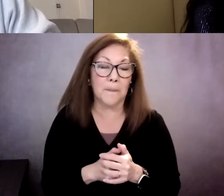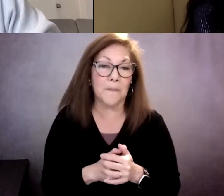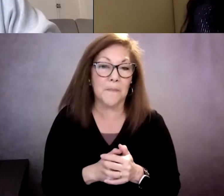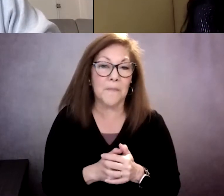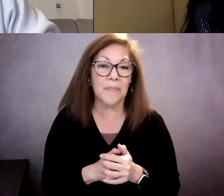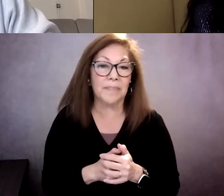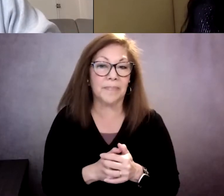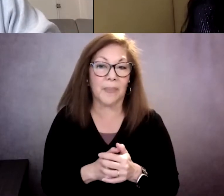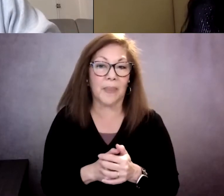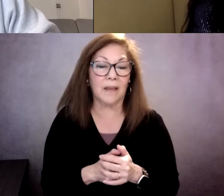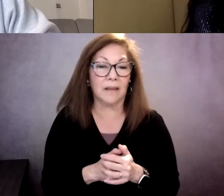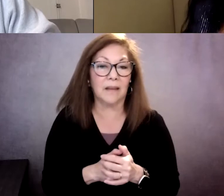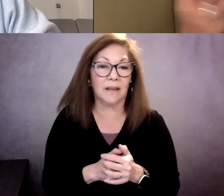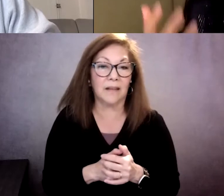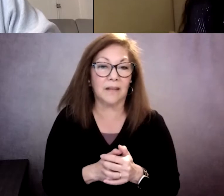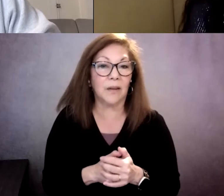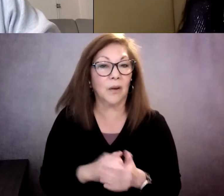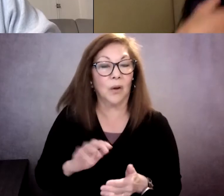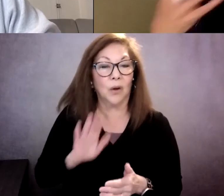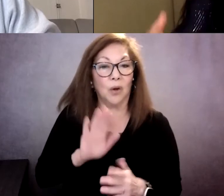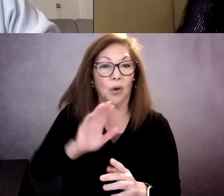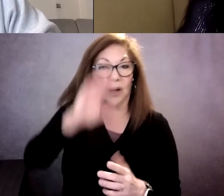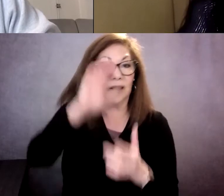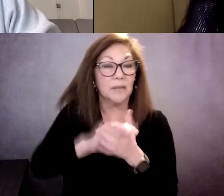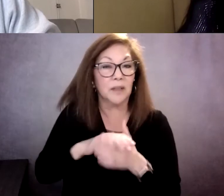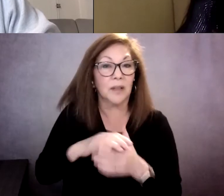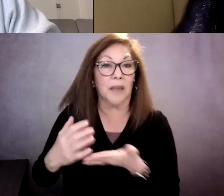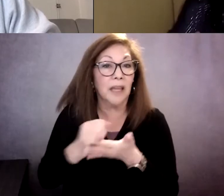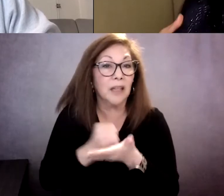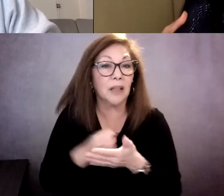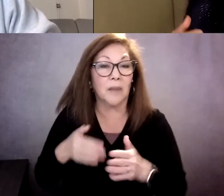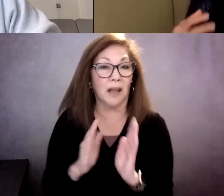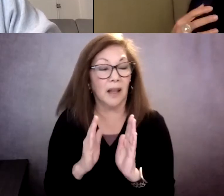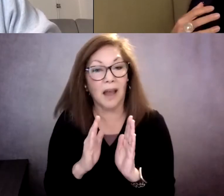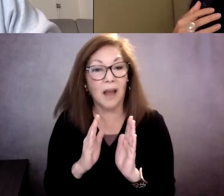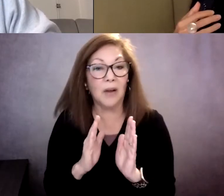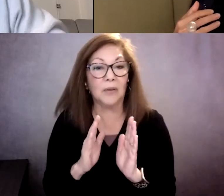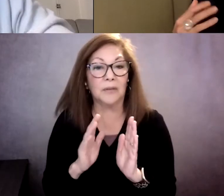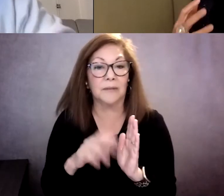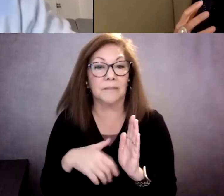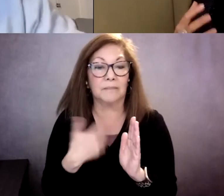Yes, it certainly, her husband's income allowed, a certain kind of